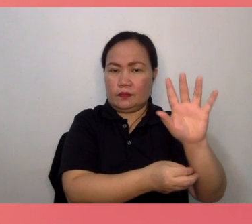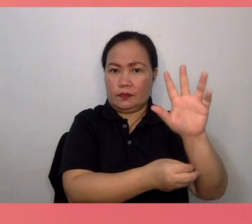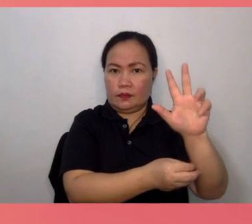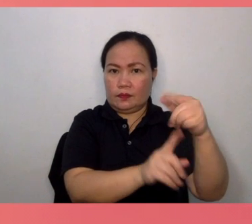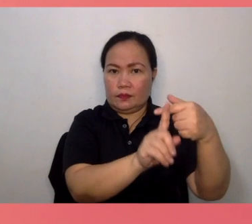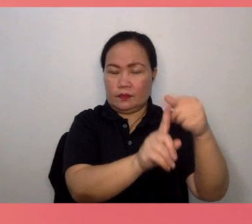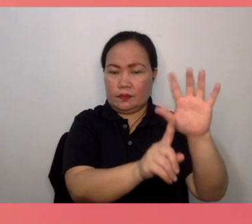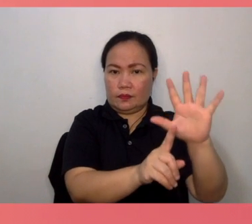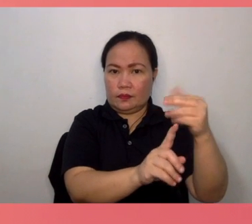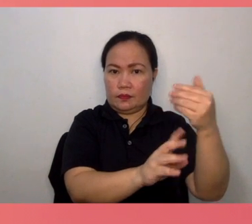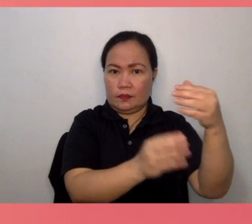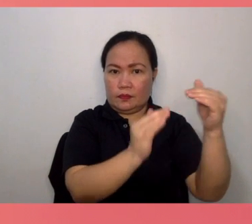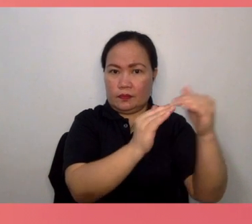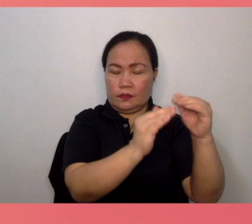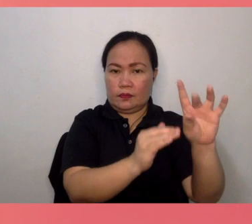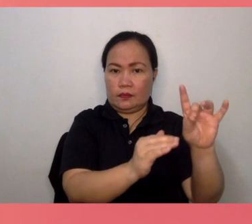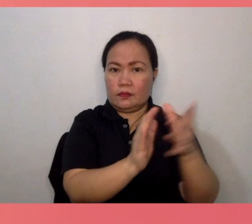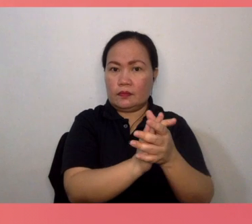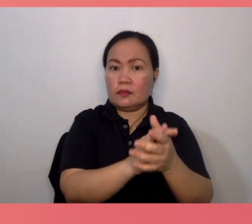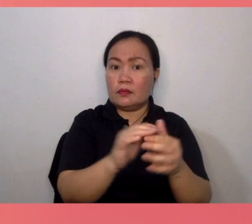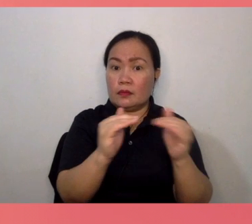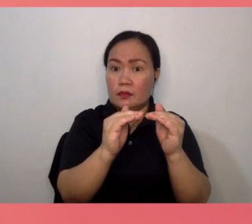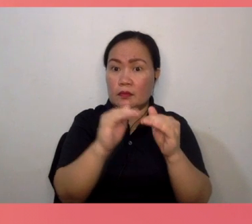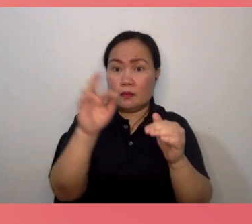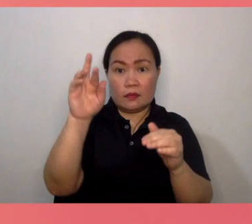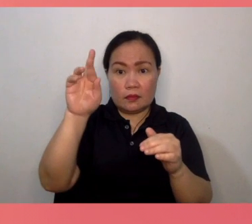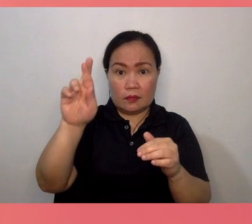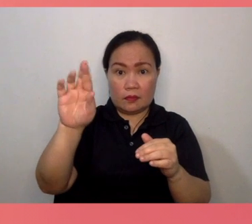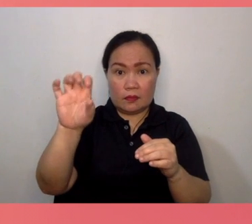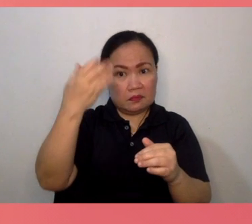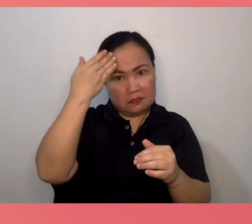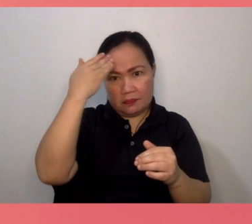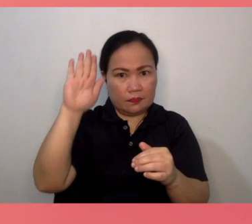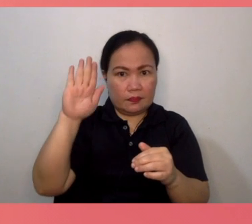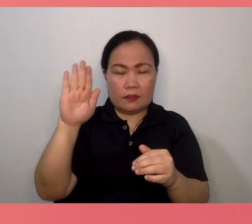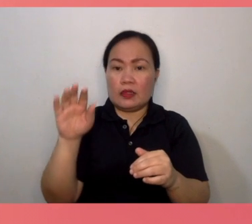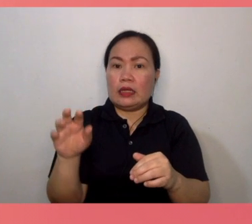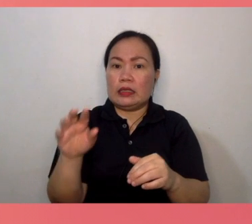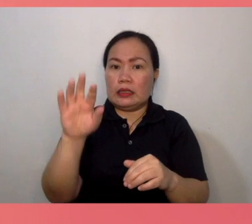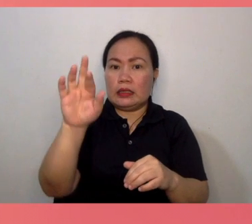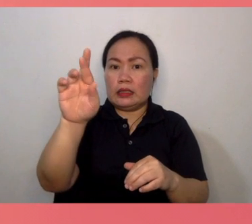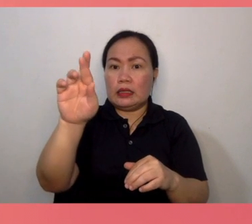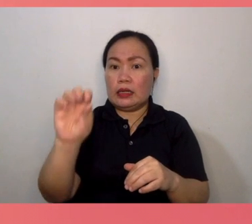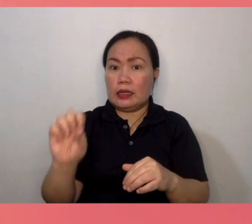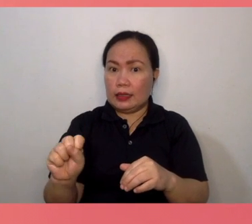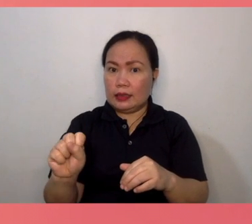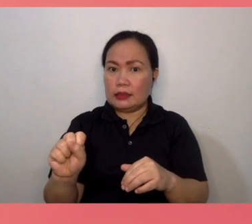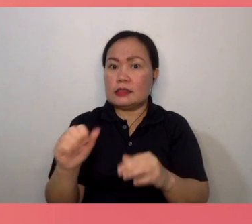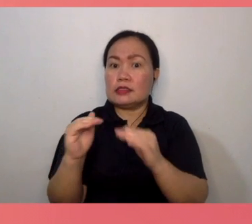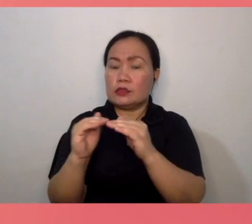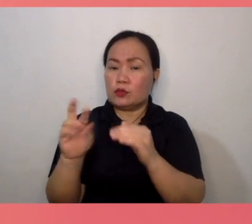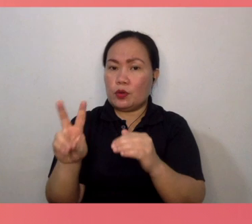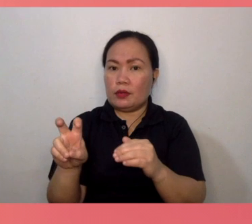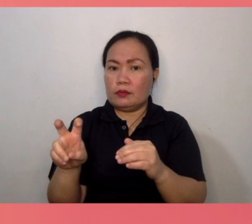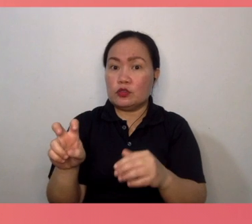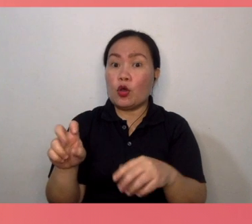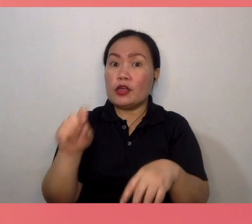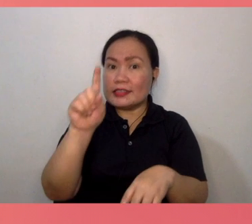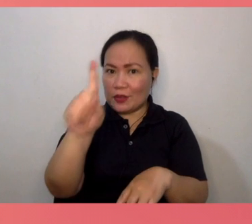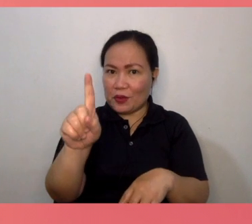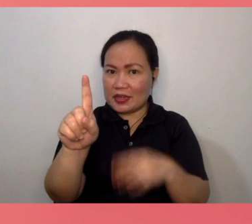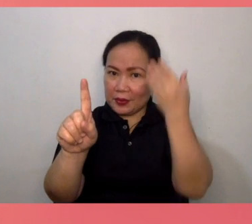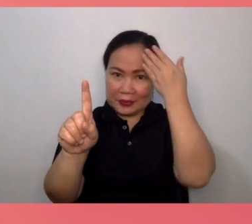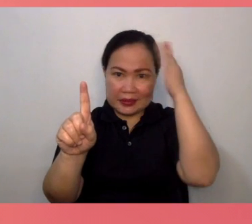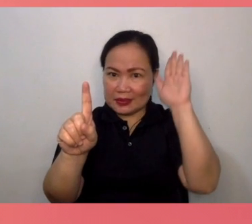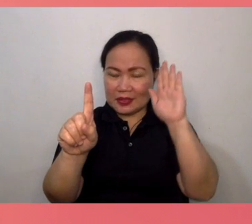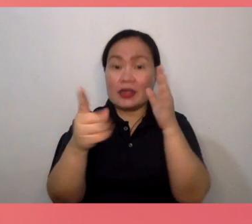then your RE, and then your RS is 12. So, isa lang ang unknown natin, yung hinahanap lang natin na